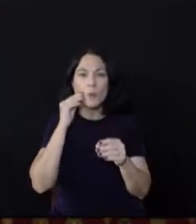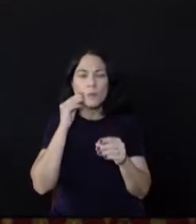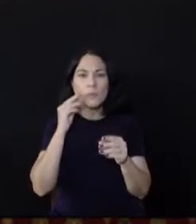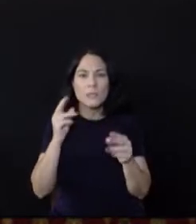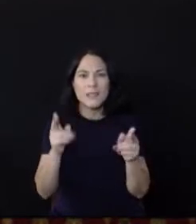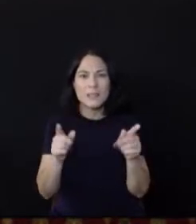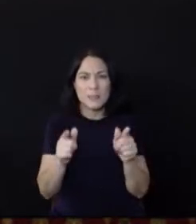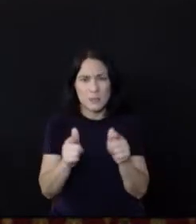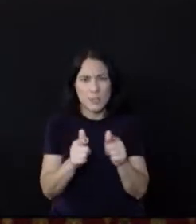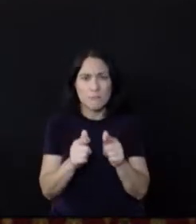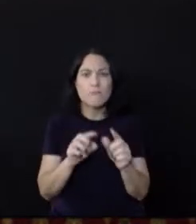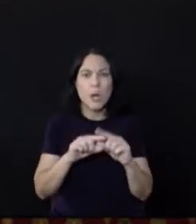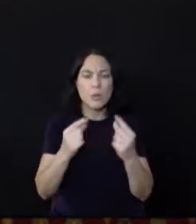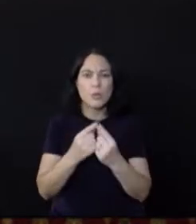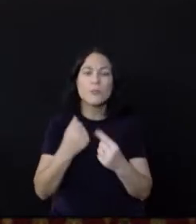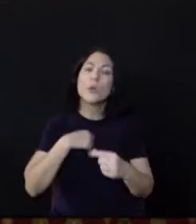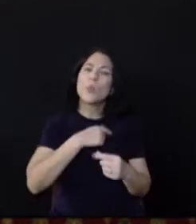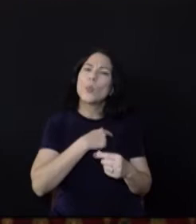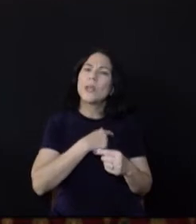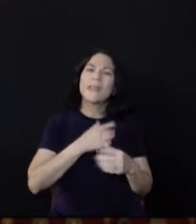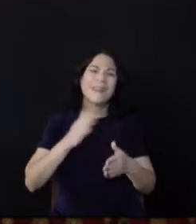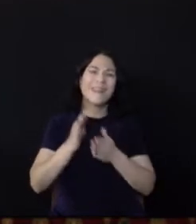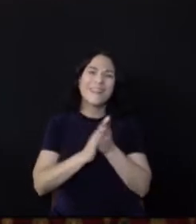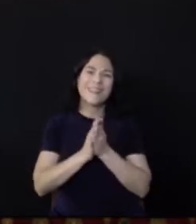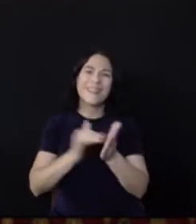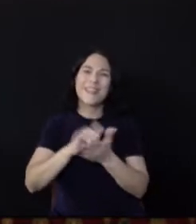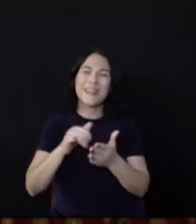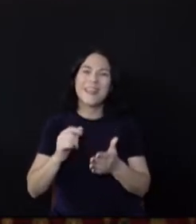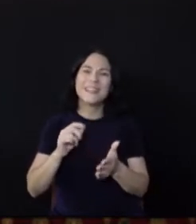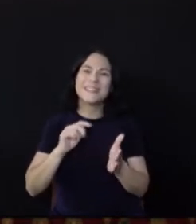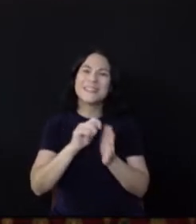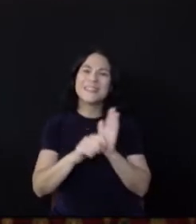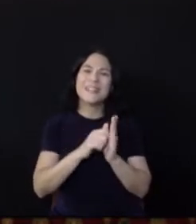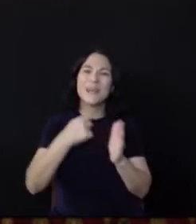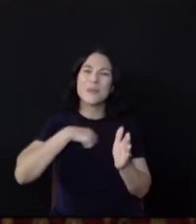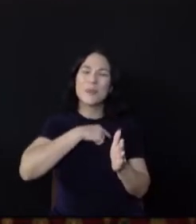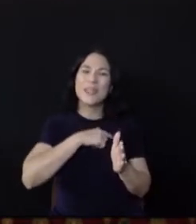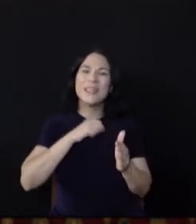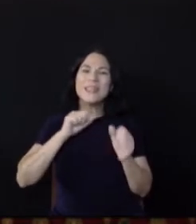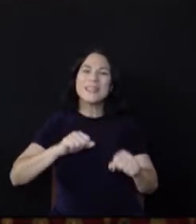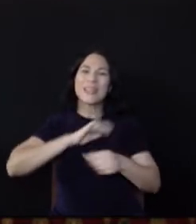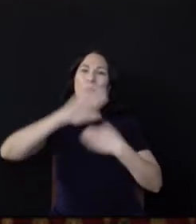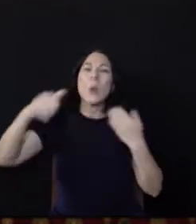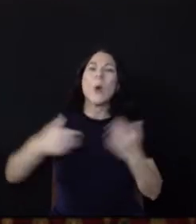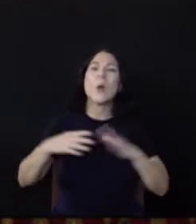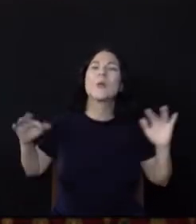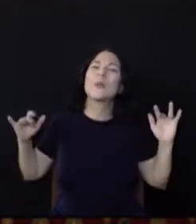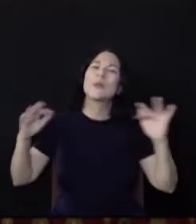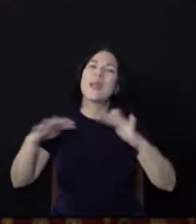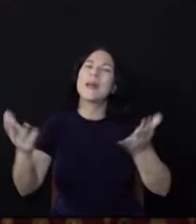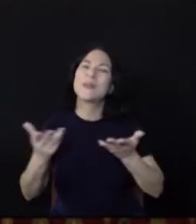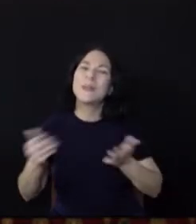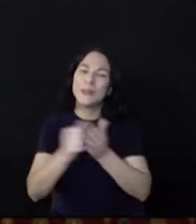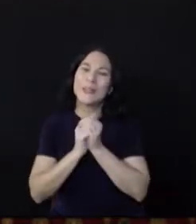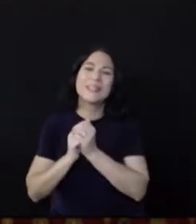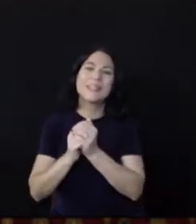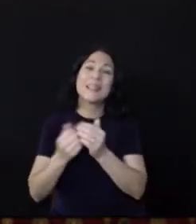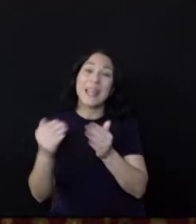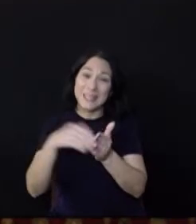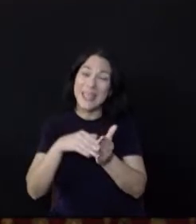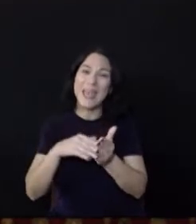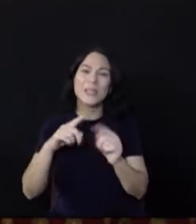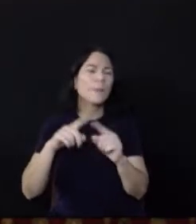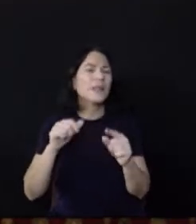looking forward to when that time will be when we can gather some way, somehow in the sanctuary again. But that is not the essence of